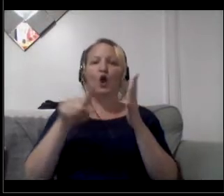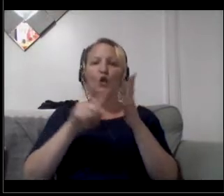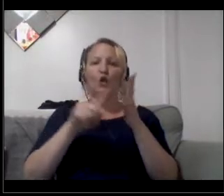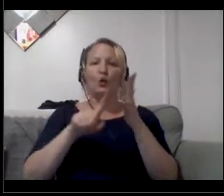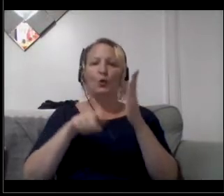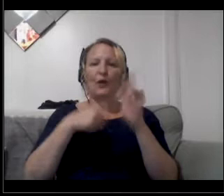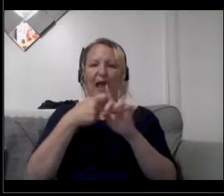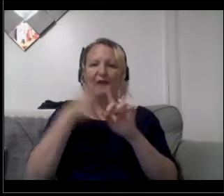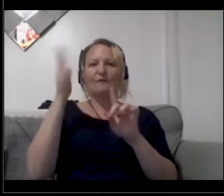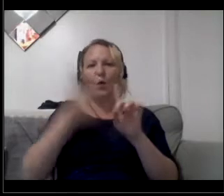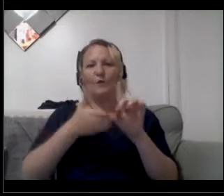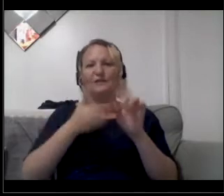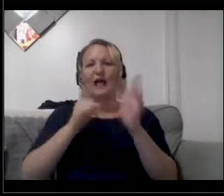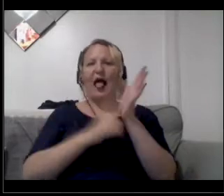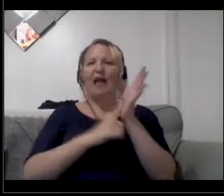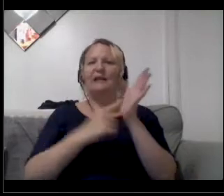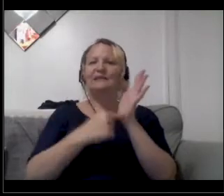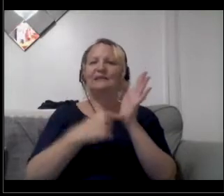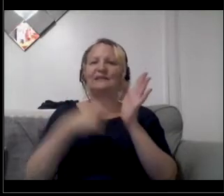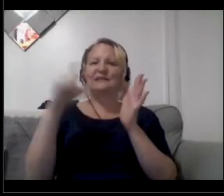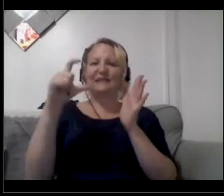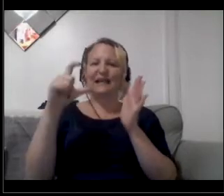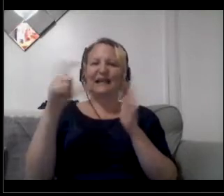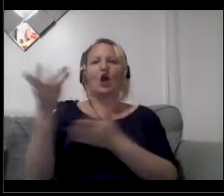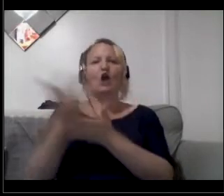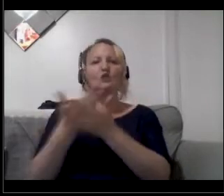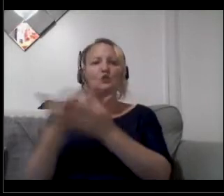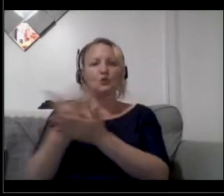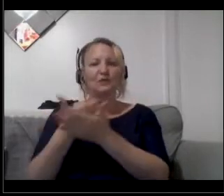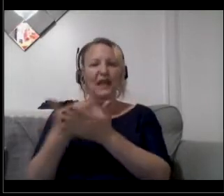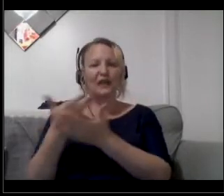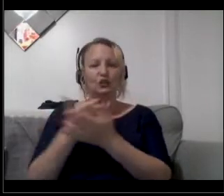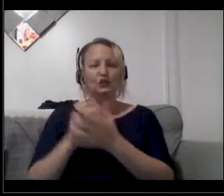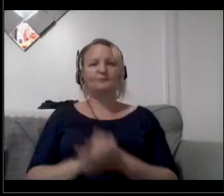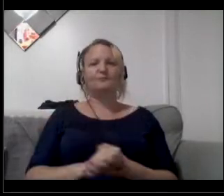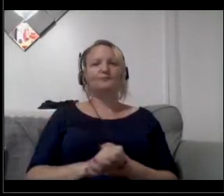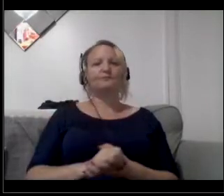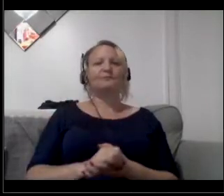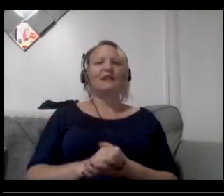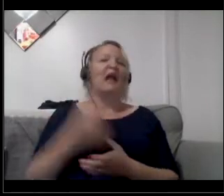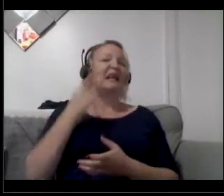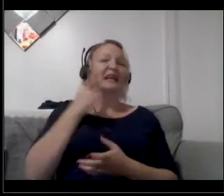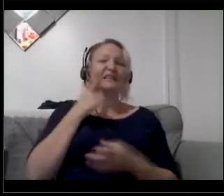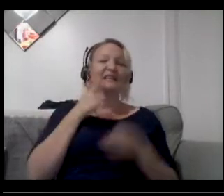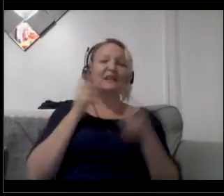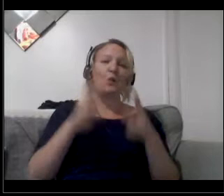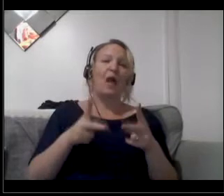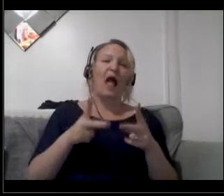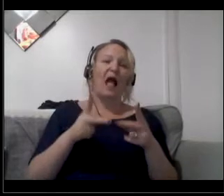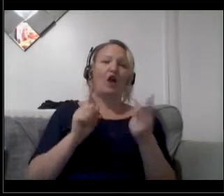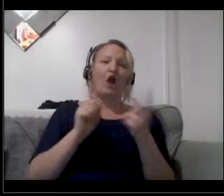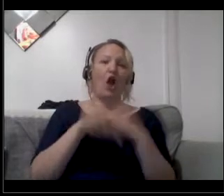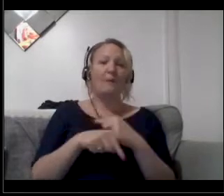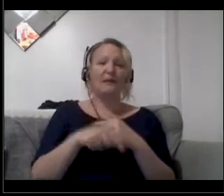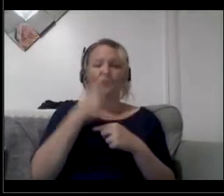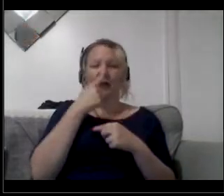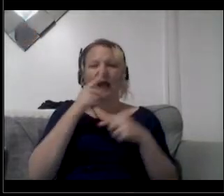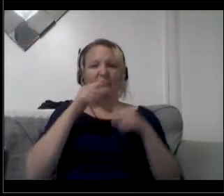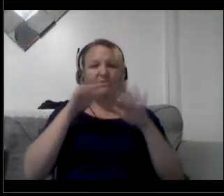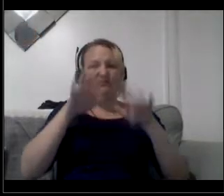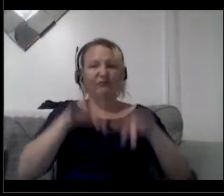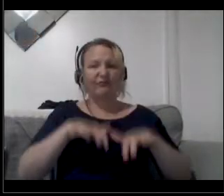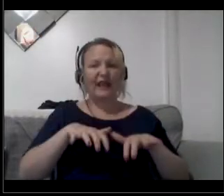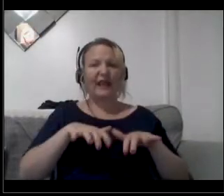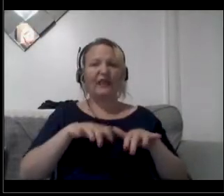highwaysengland.co.uk/LTC consultation. Of course, the easiest way to comment is by filling out our online consultation